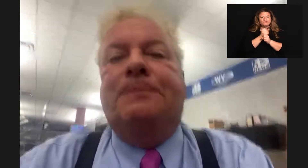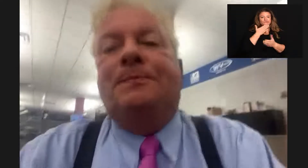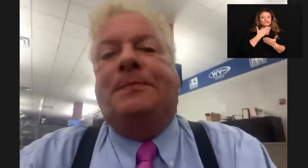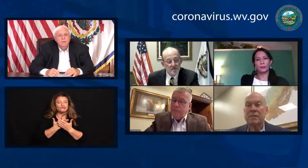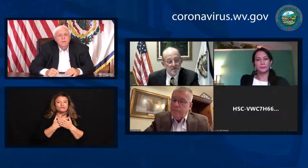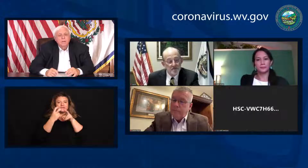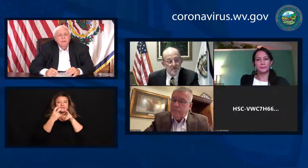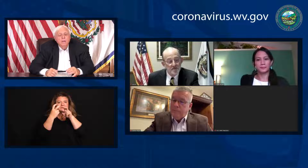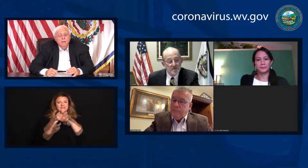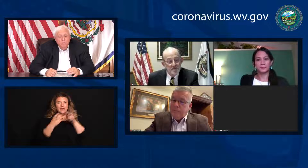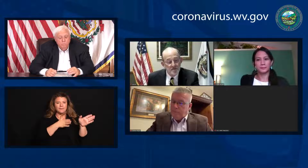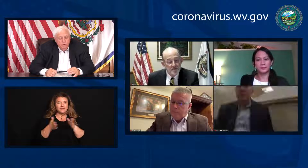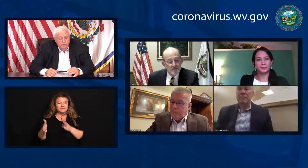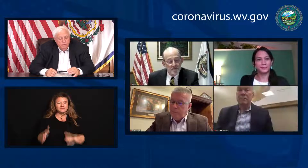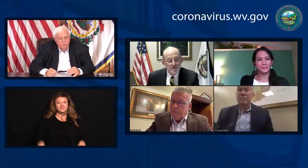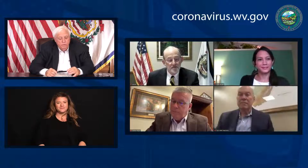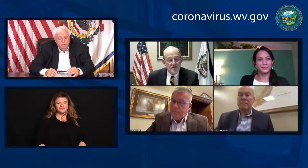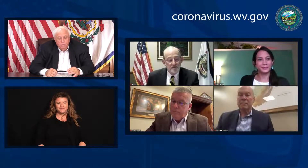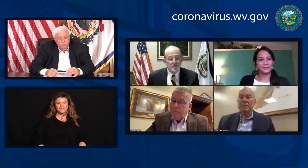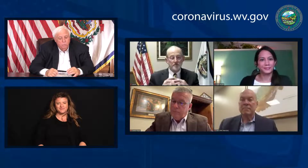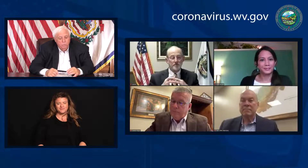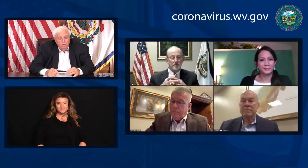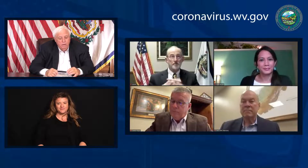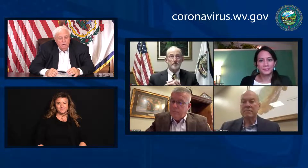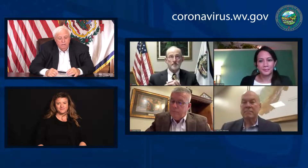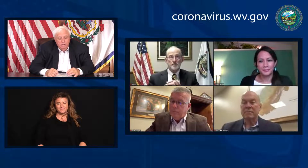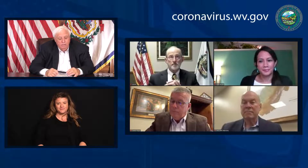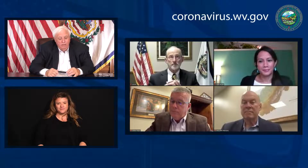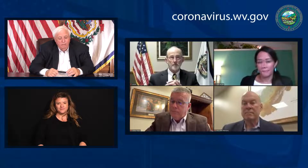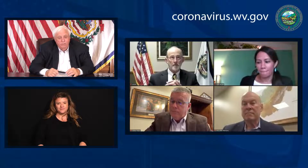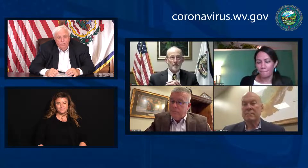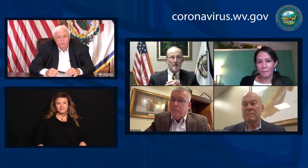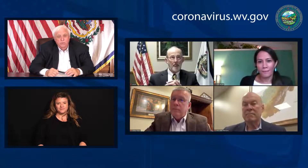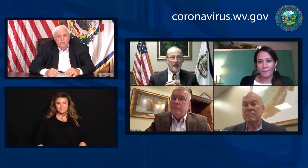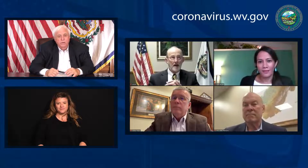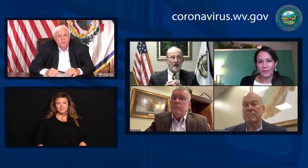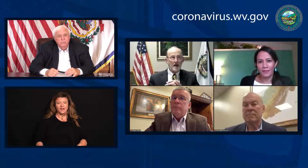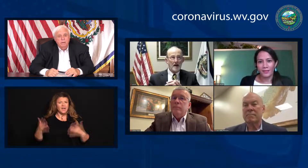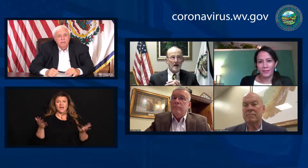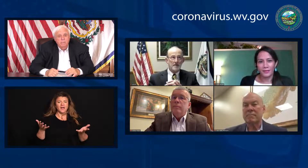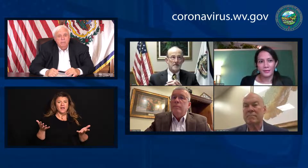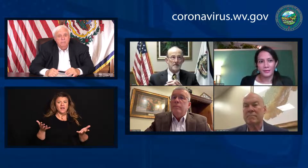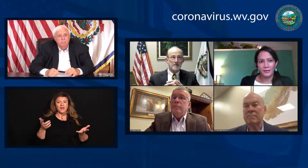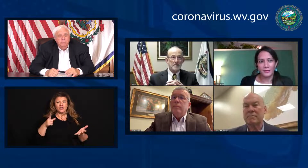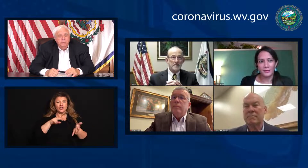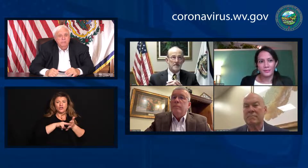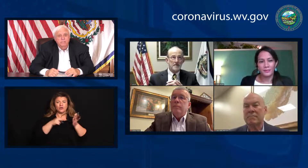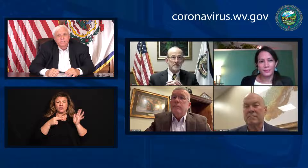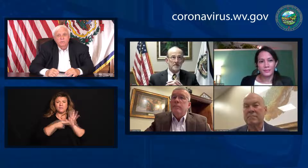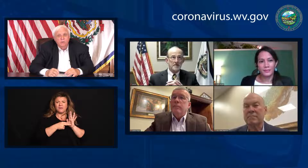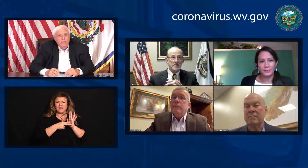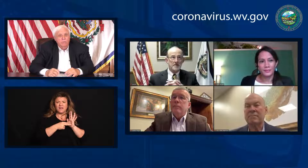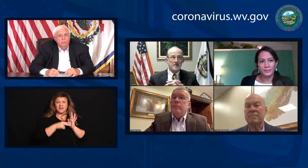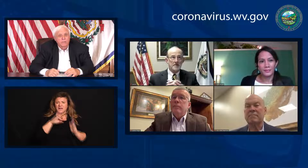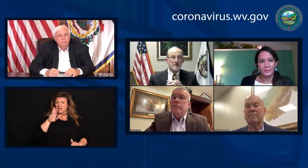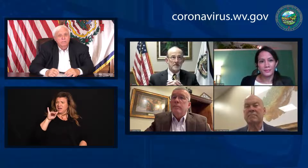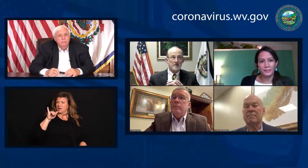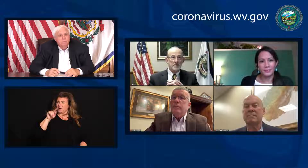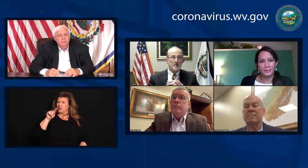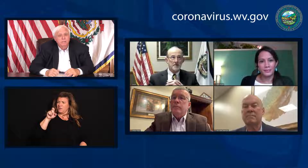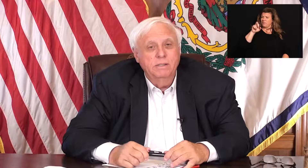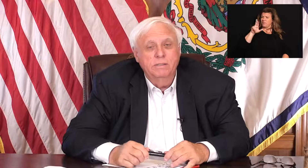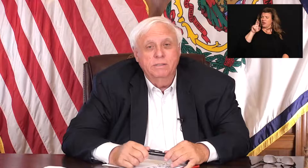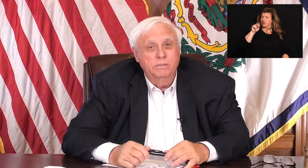meeting. Well, Mark, first of all, what on God's earth are you talking about the bitterness and the rivalry?